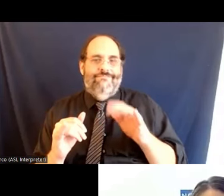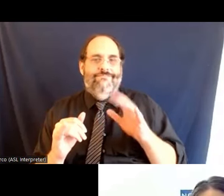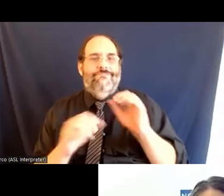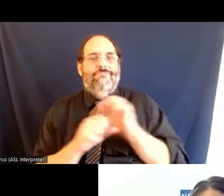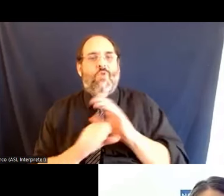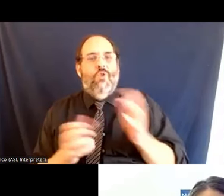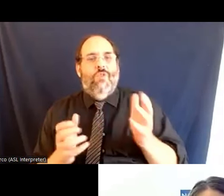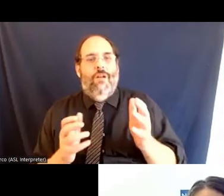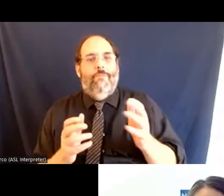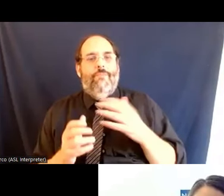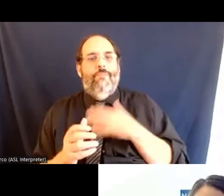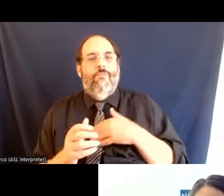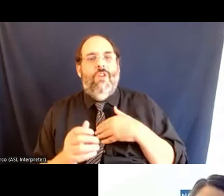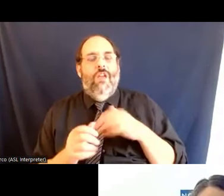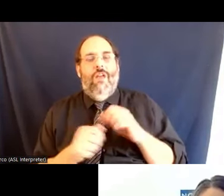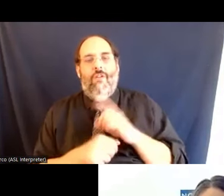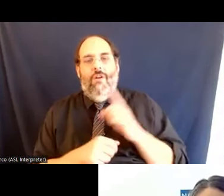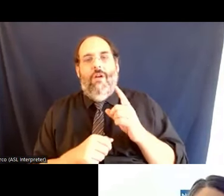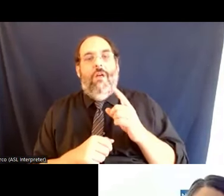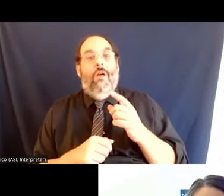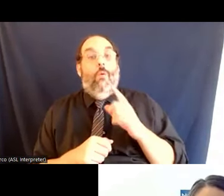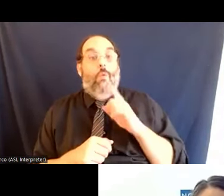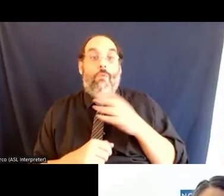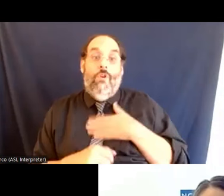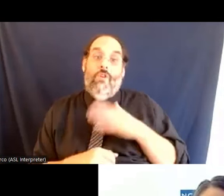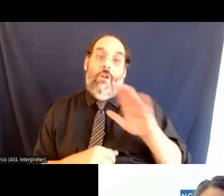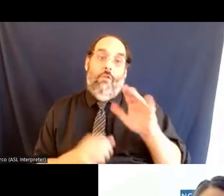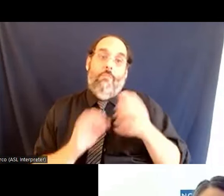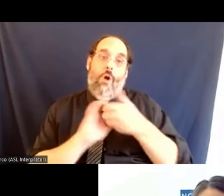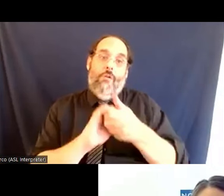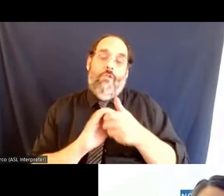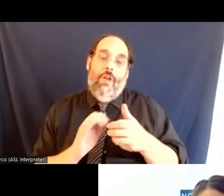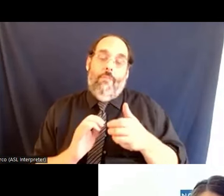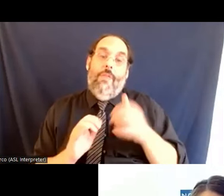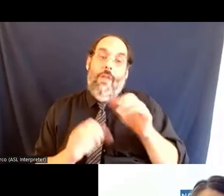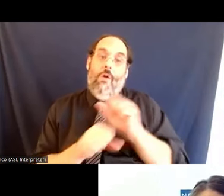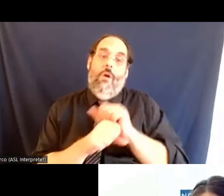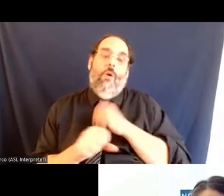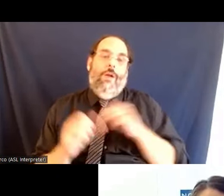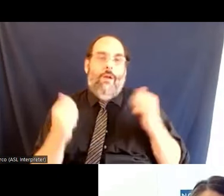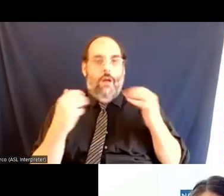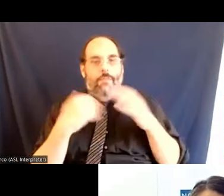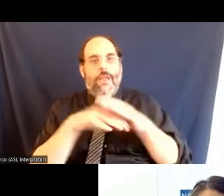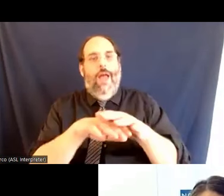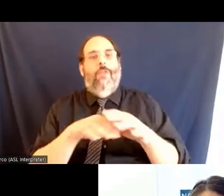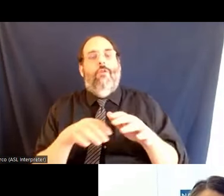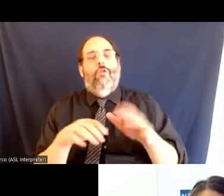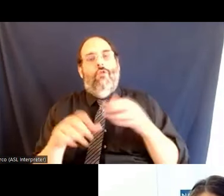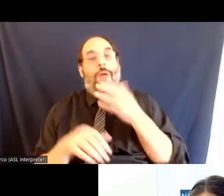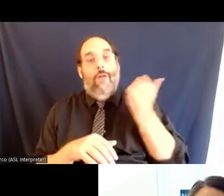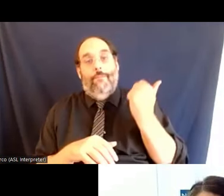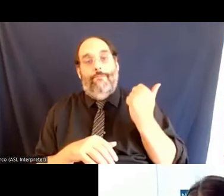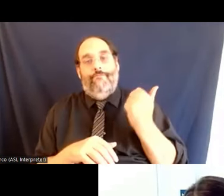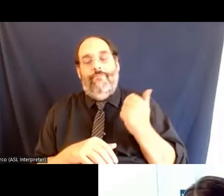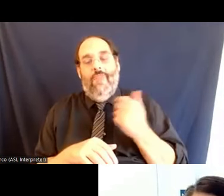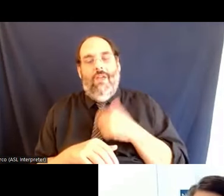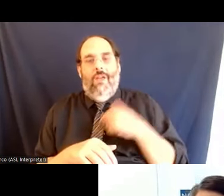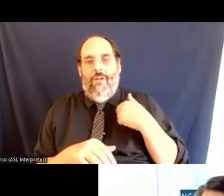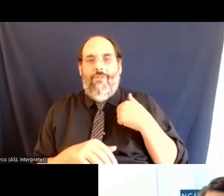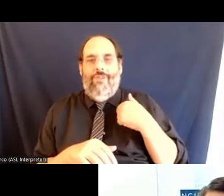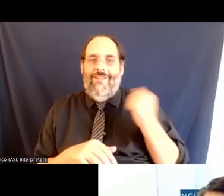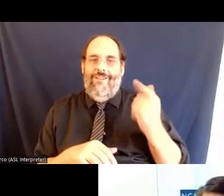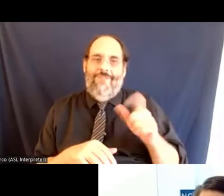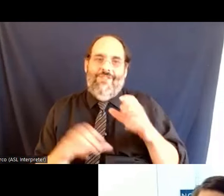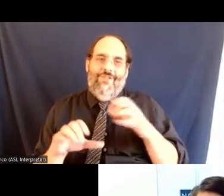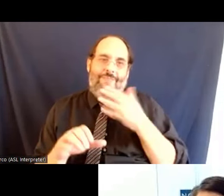colleagues that are part of this convening today, because it is in this work that we come together to do better, and we all must do